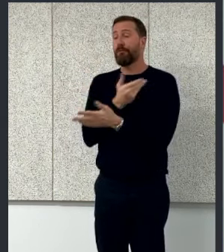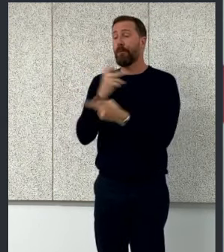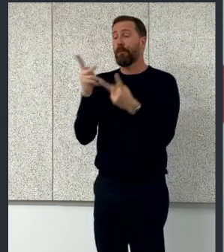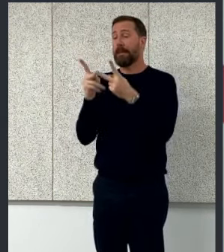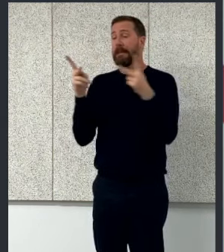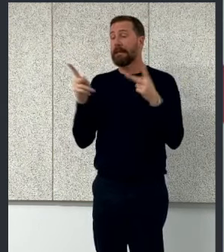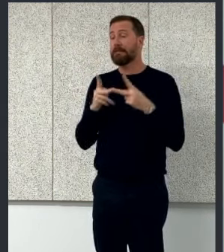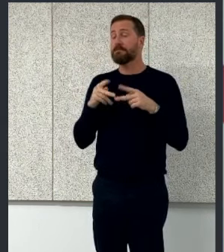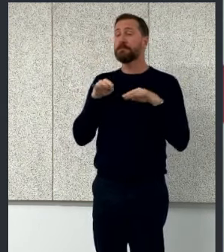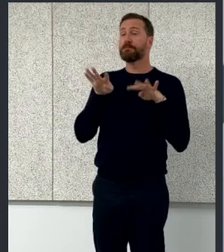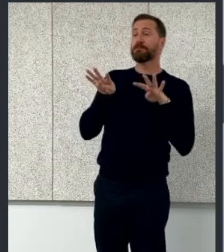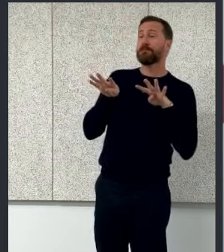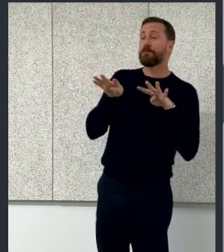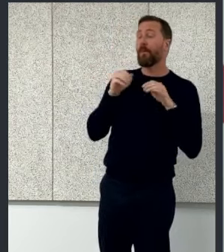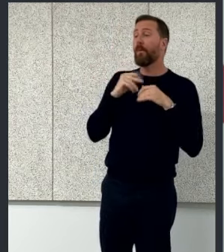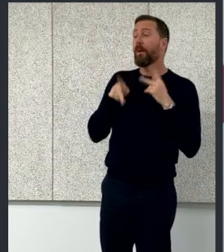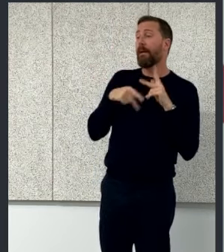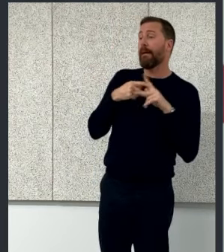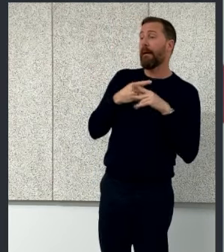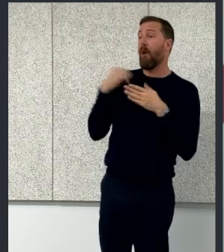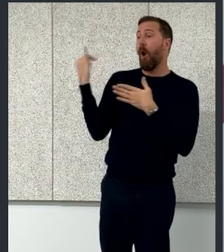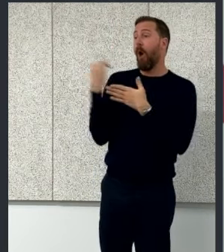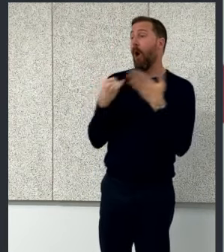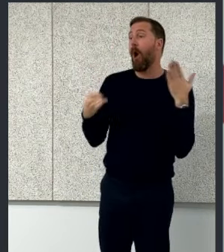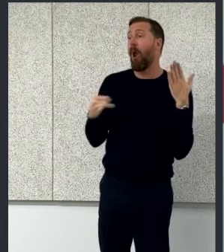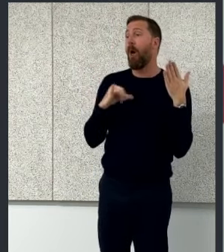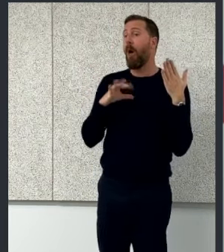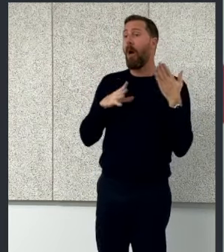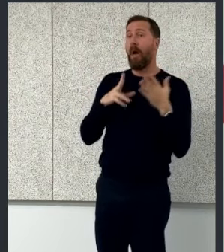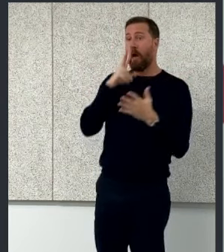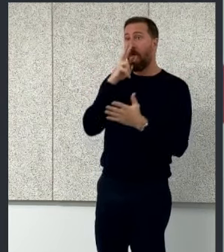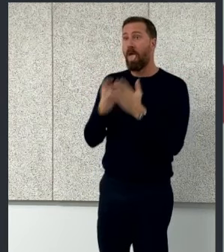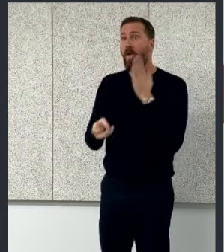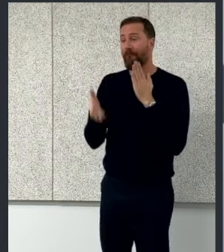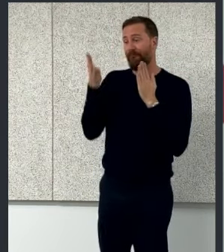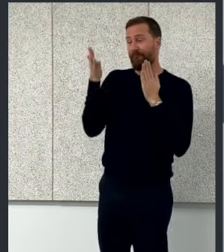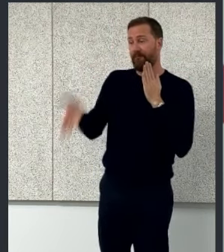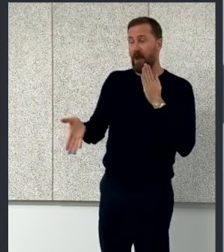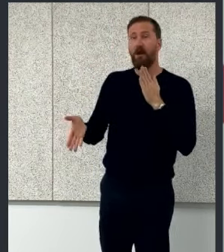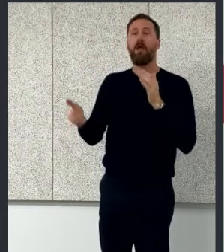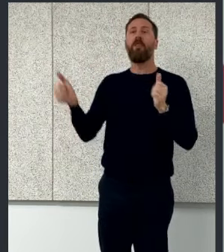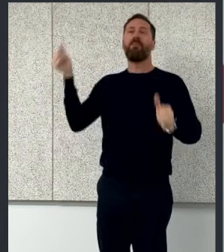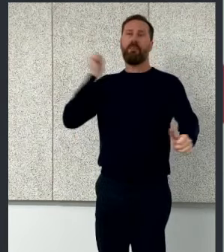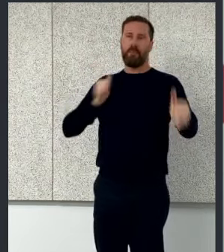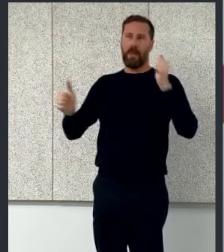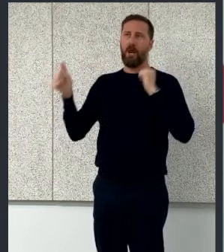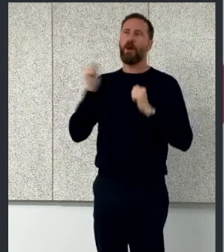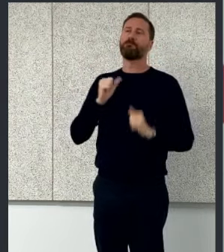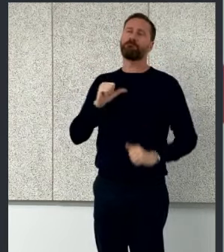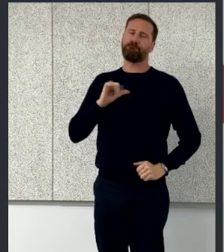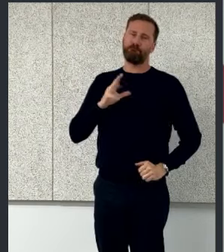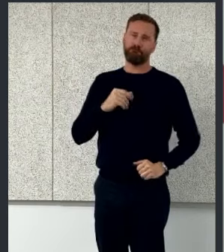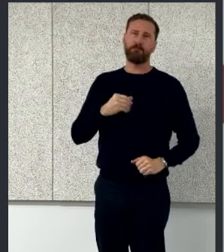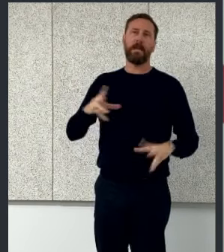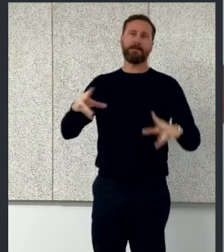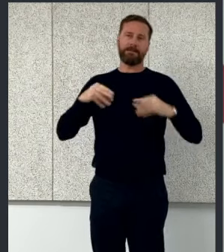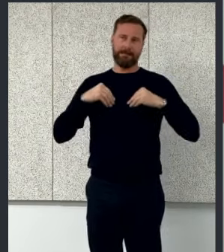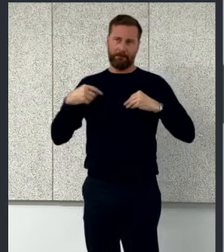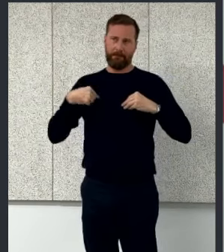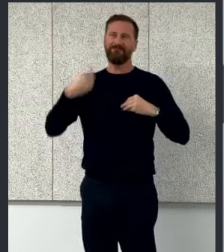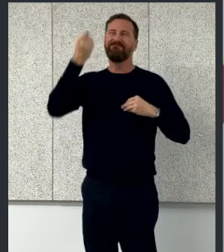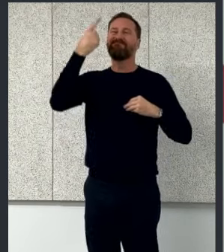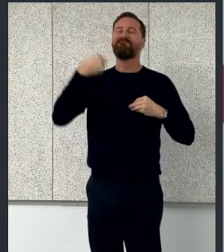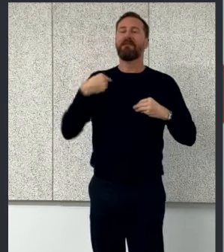of artistic outlet could I find there? Theater was the place where I found a lot of acceptance as a kid bouncing around, especially when you got to like those